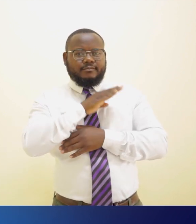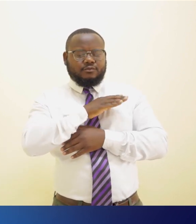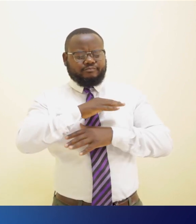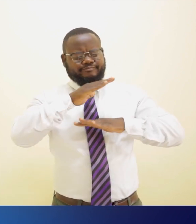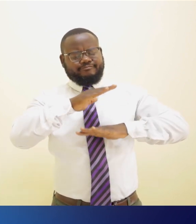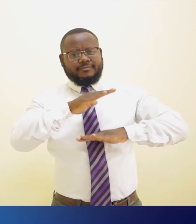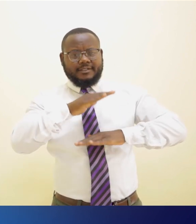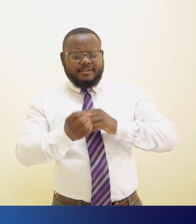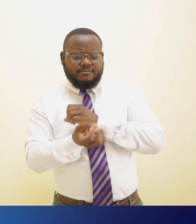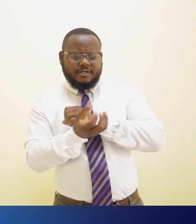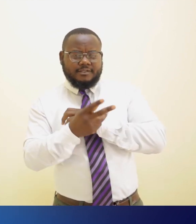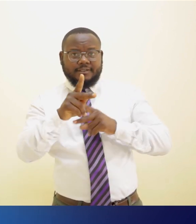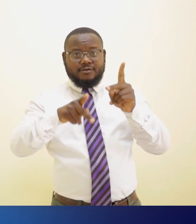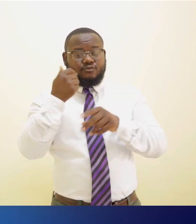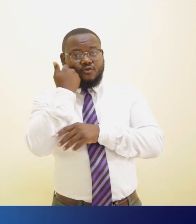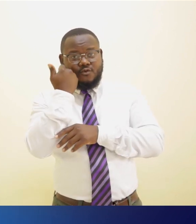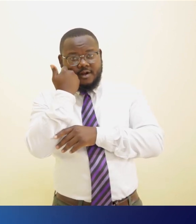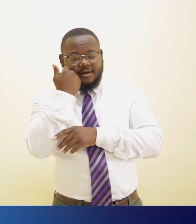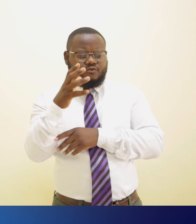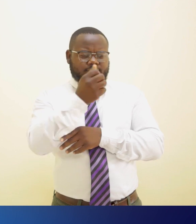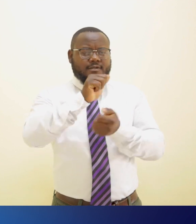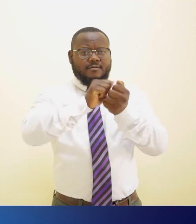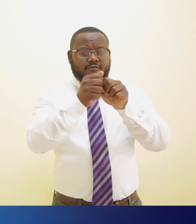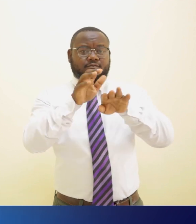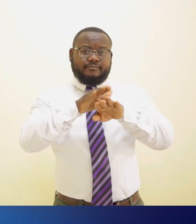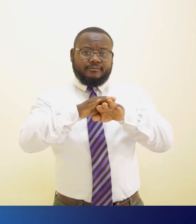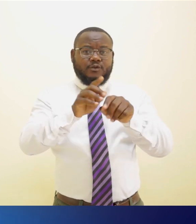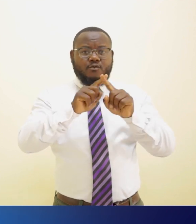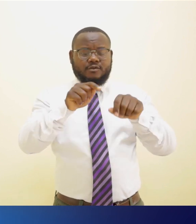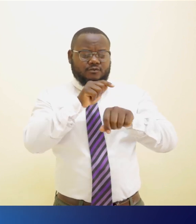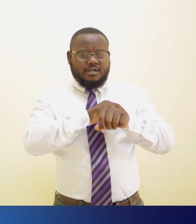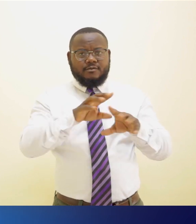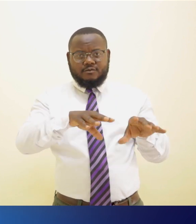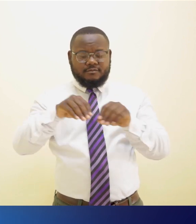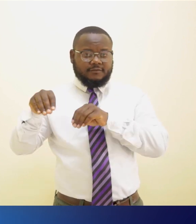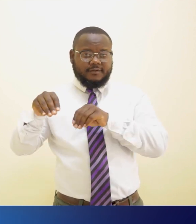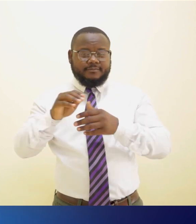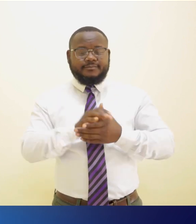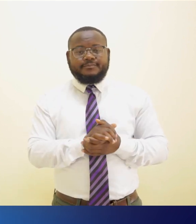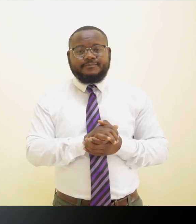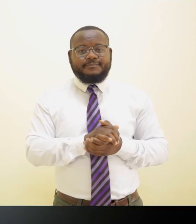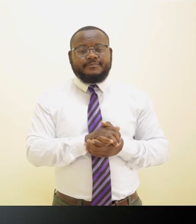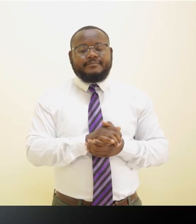you should feel confident counseling patients, detecting problems early, and knowing when to refer.